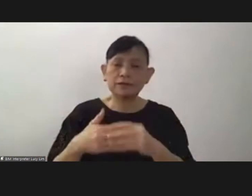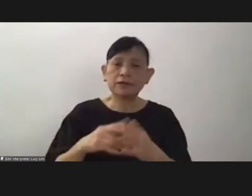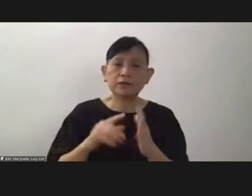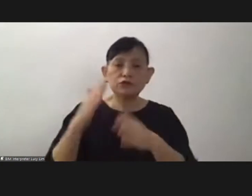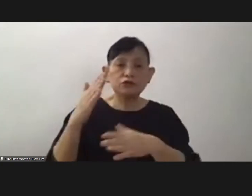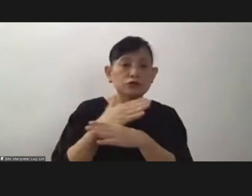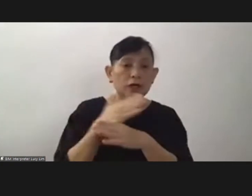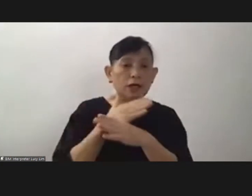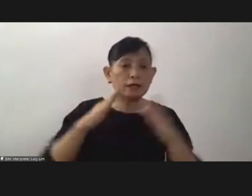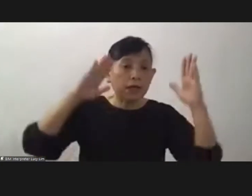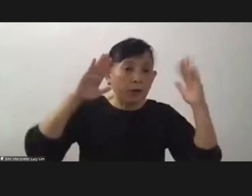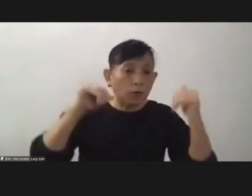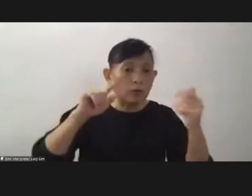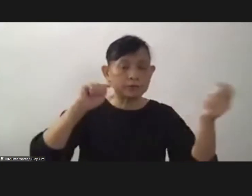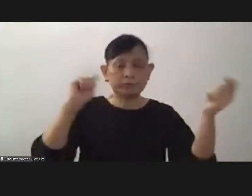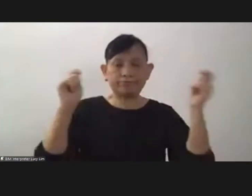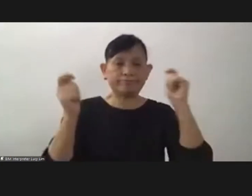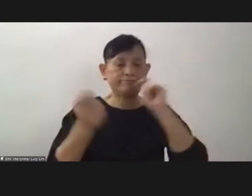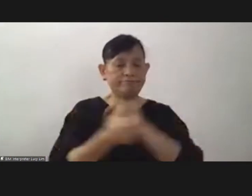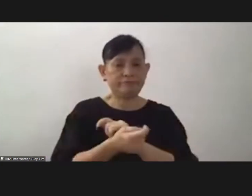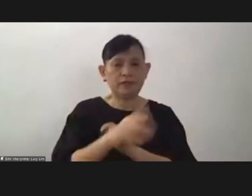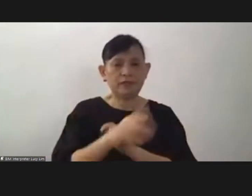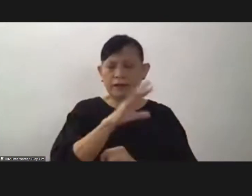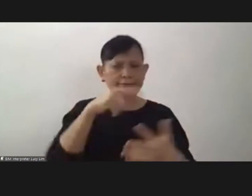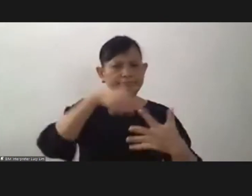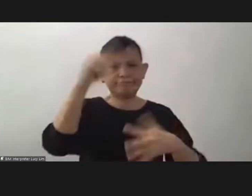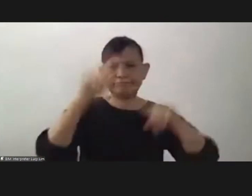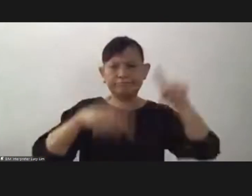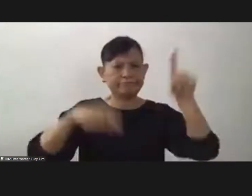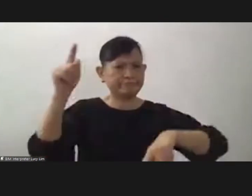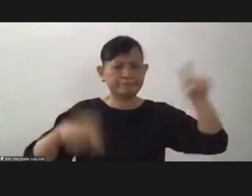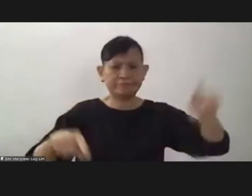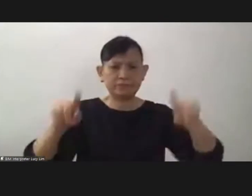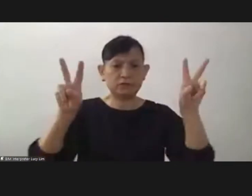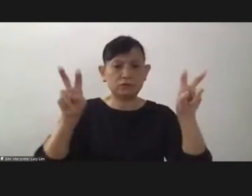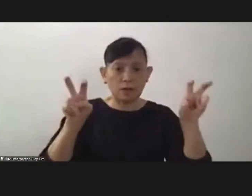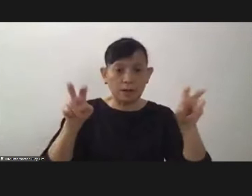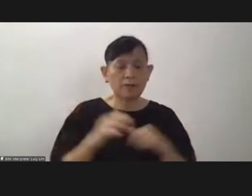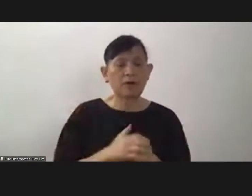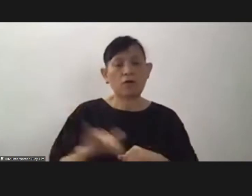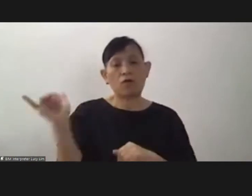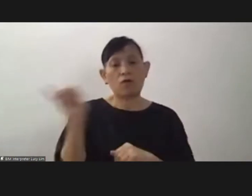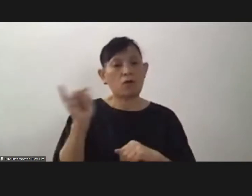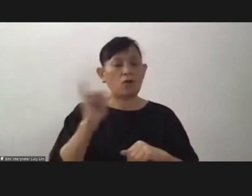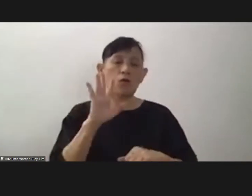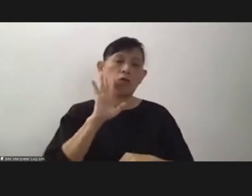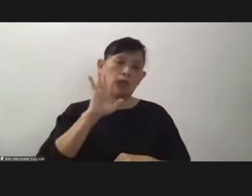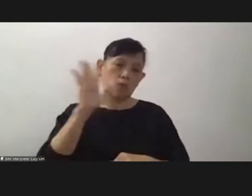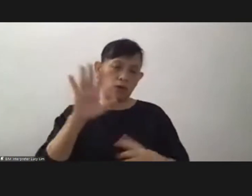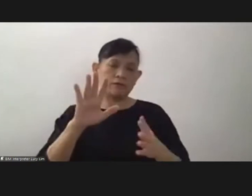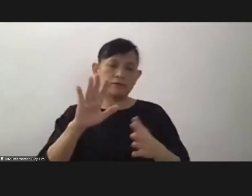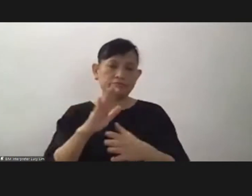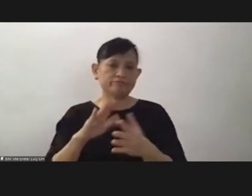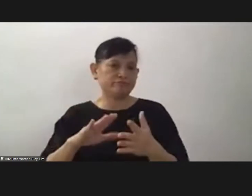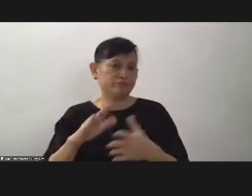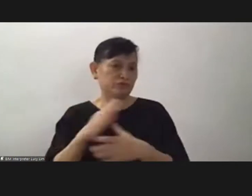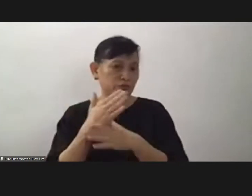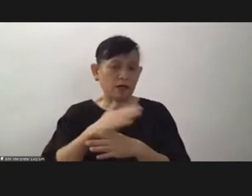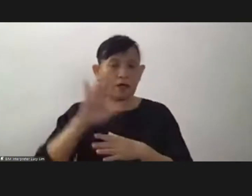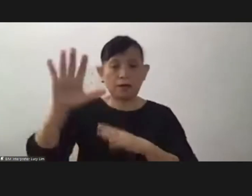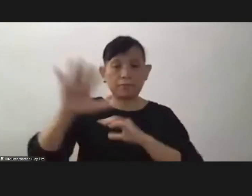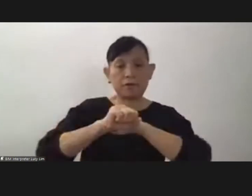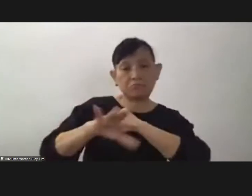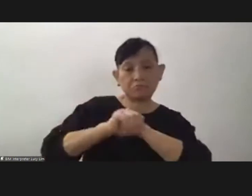changes they want to see on a variety of subjects. They will also be talking about initiatives or campaigns that